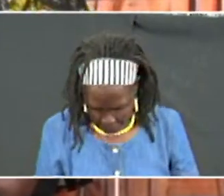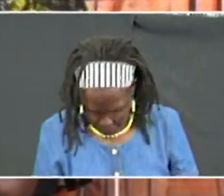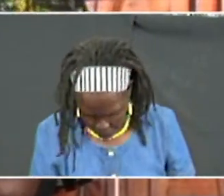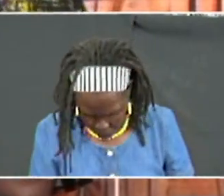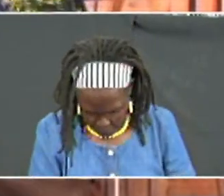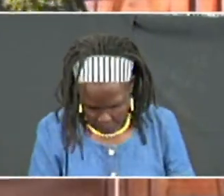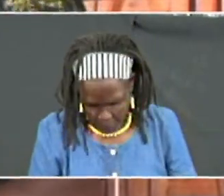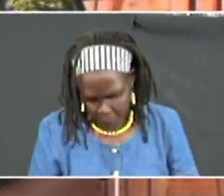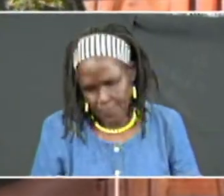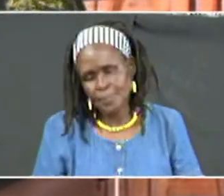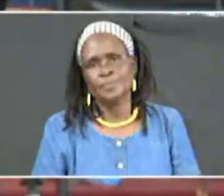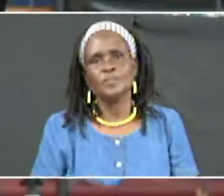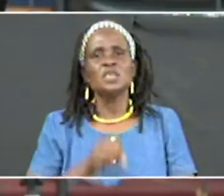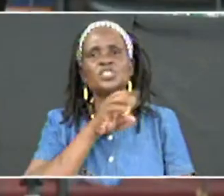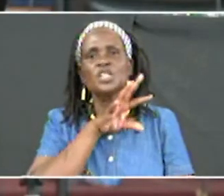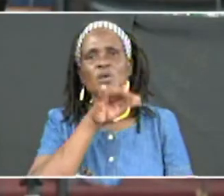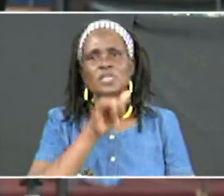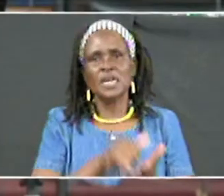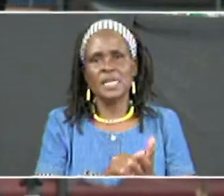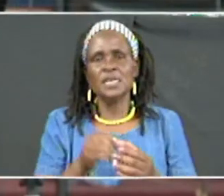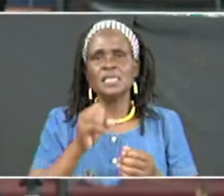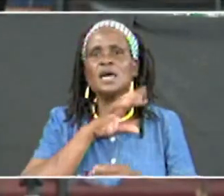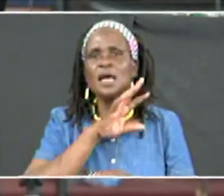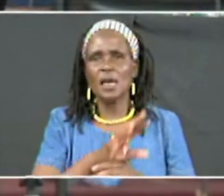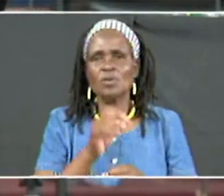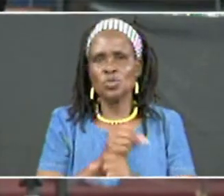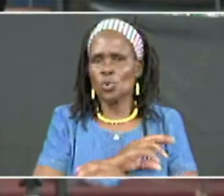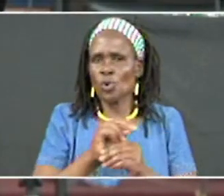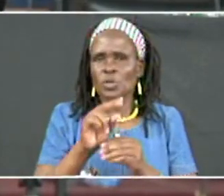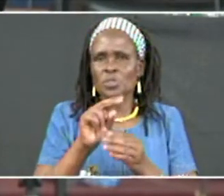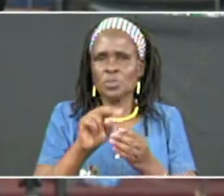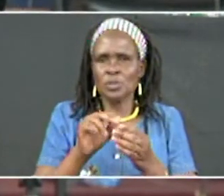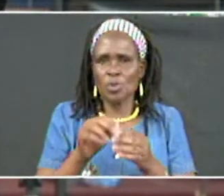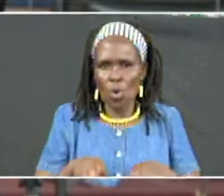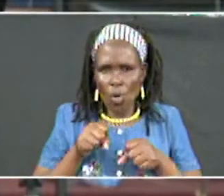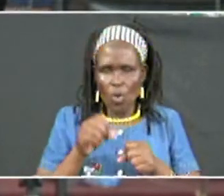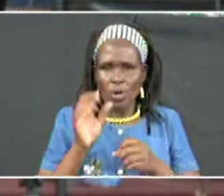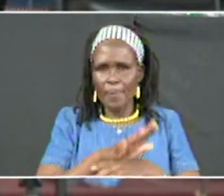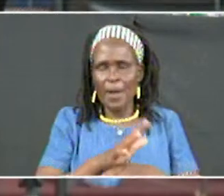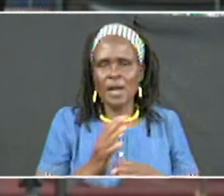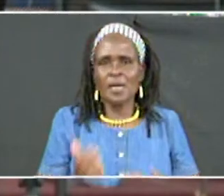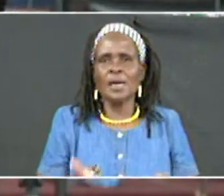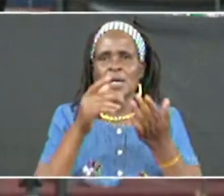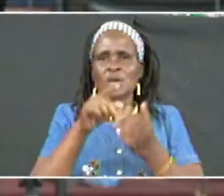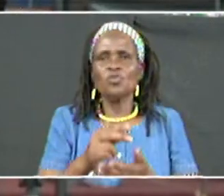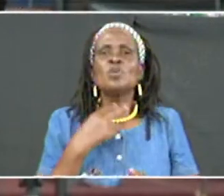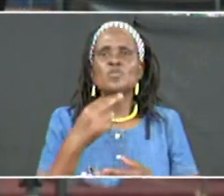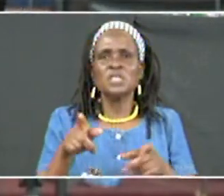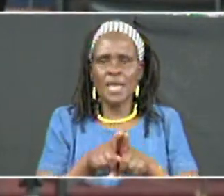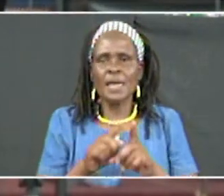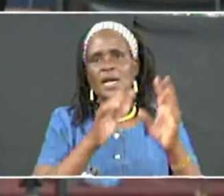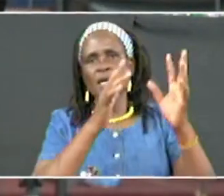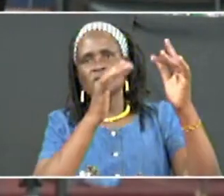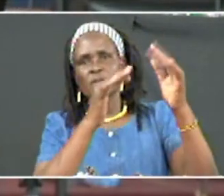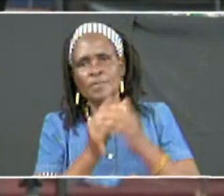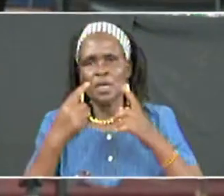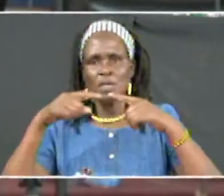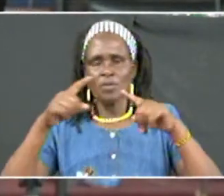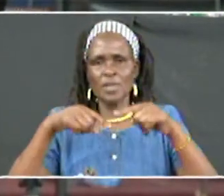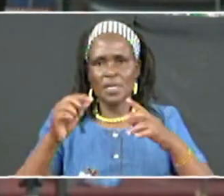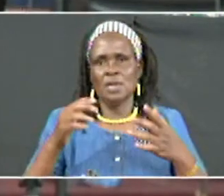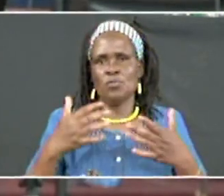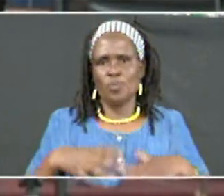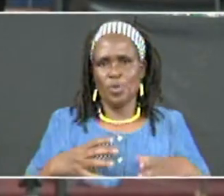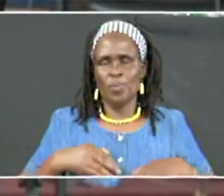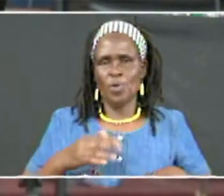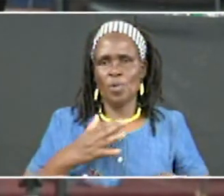Shout it aloud. Do not hold back. Raise your voice like a trumpet. Declare to my people